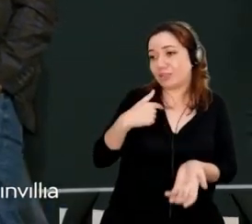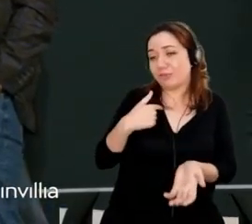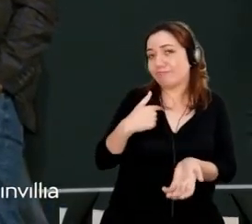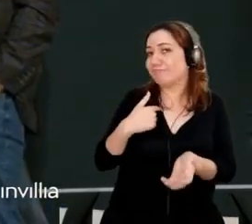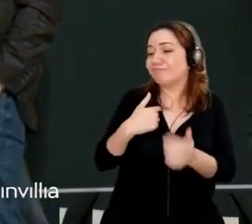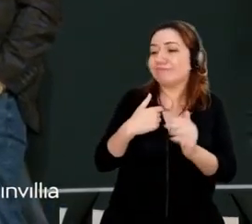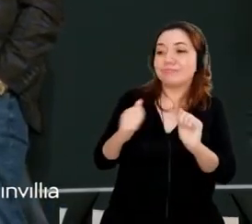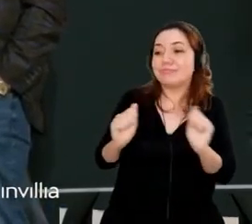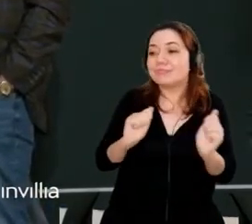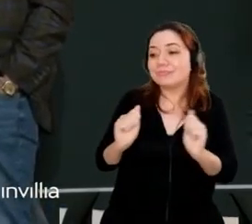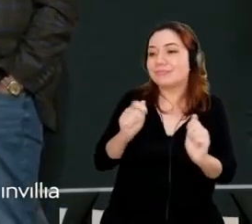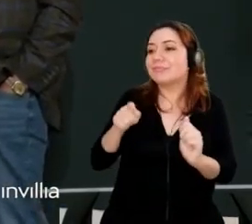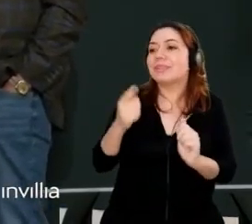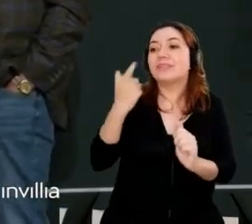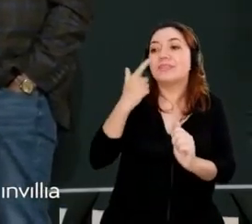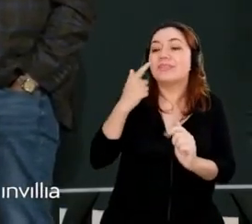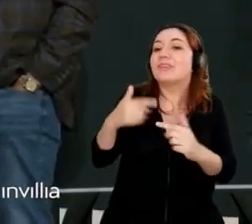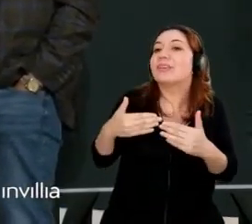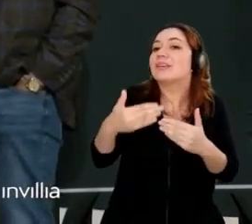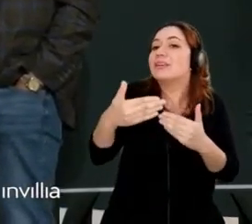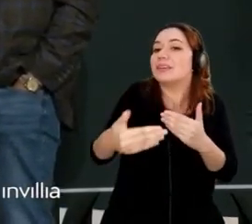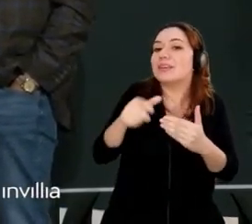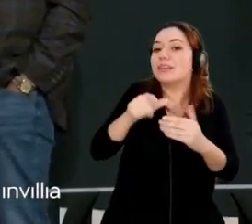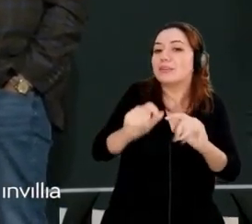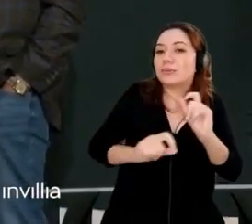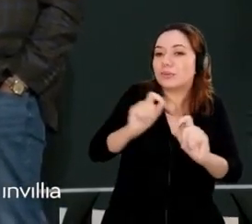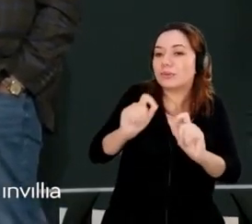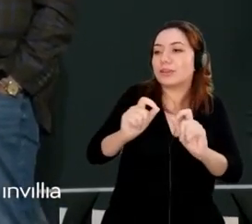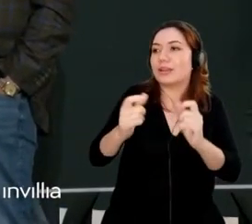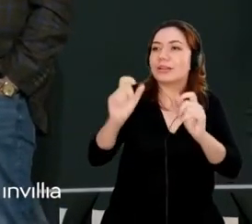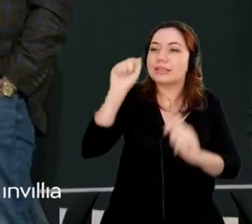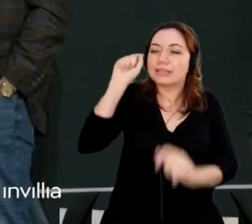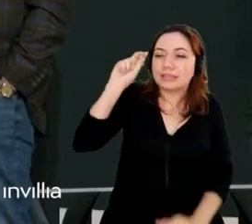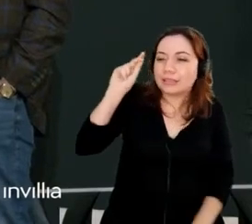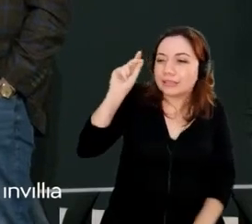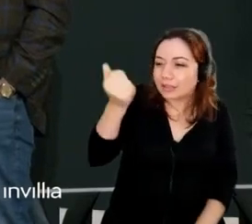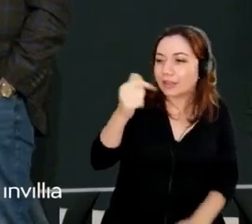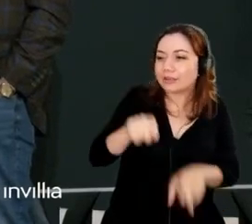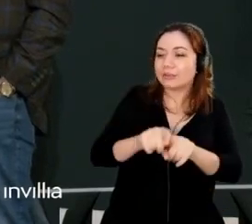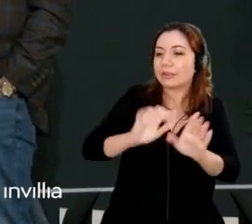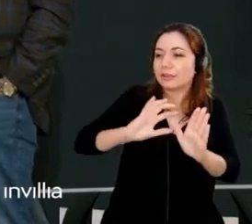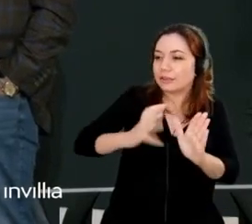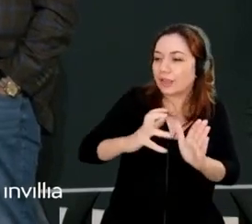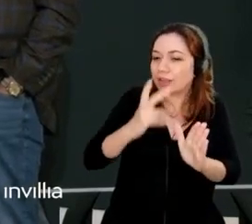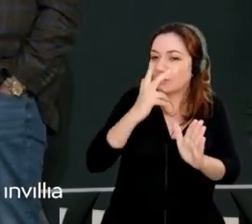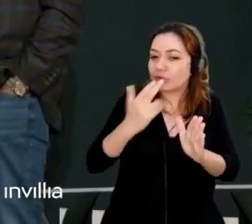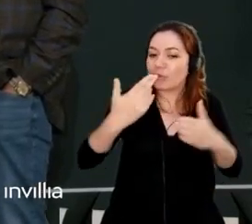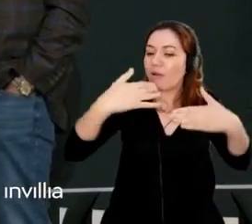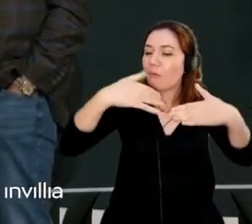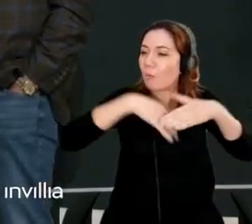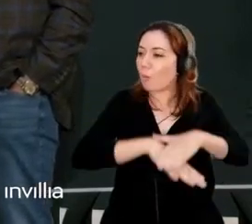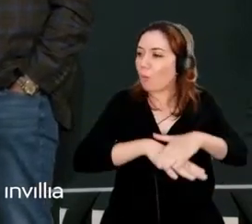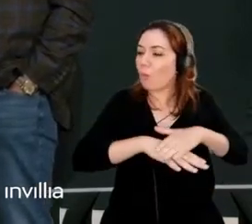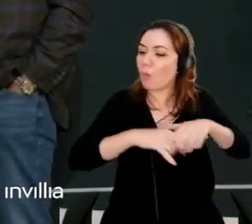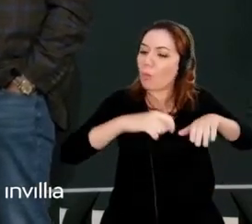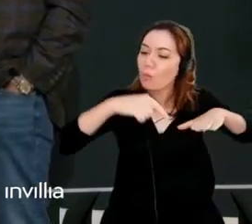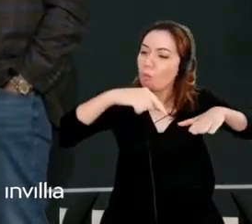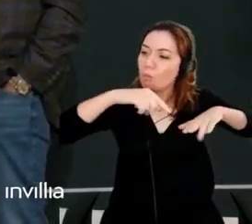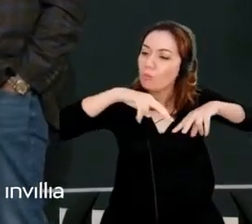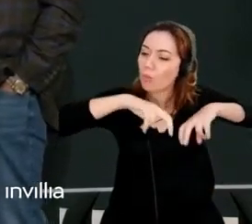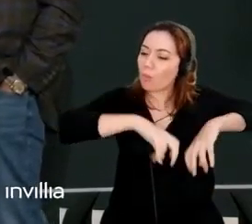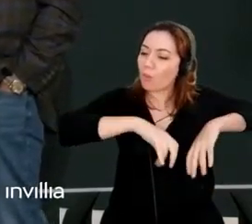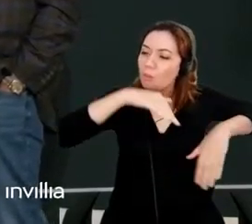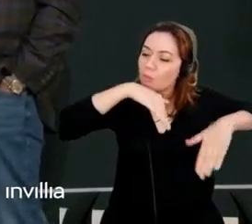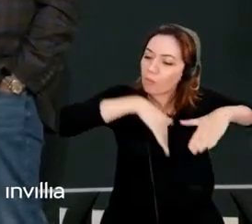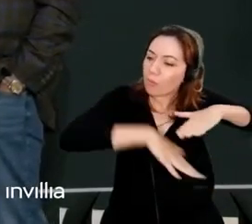our insights, all our data that's just like buried there can now be brought to the surface and become conversational,